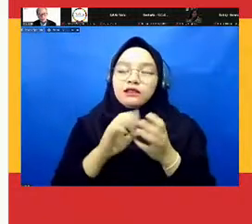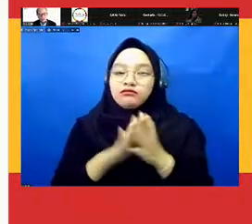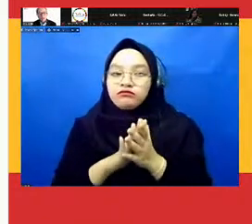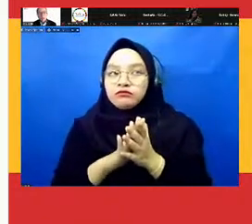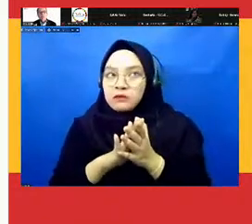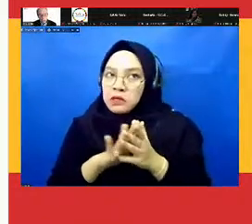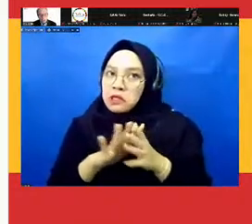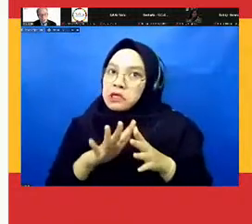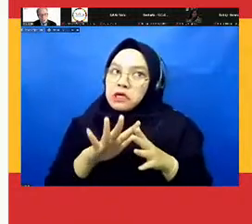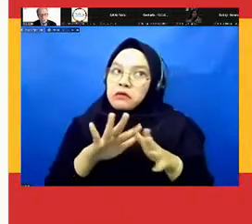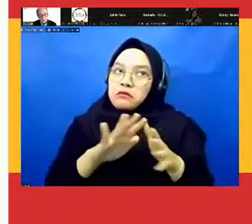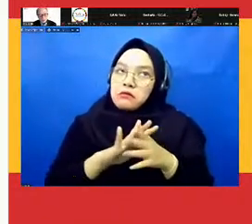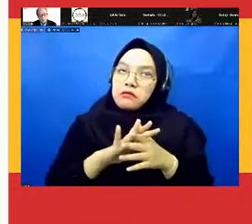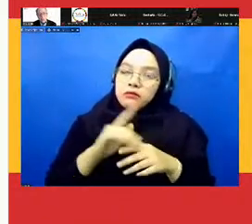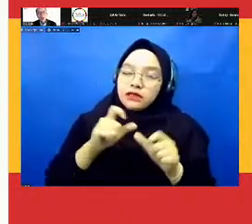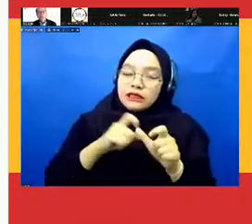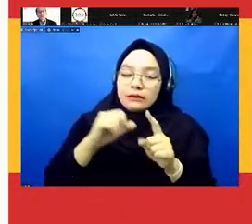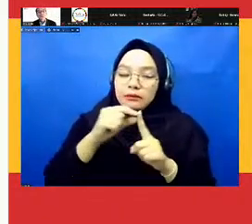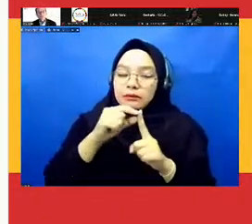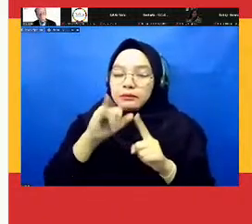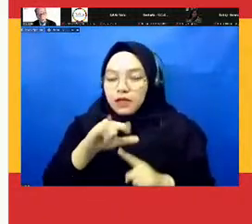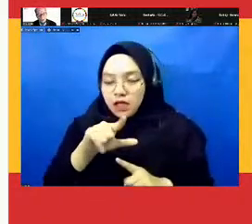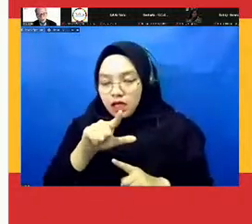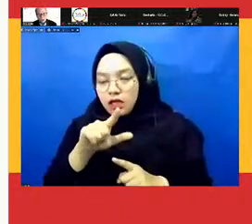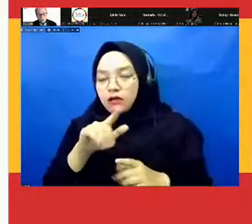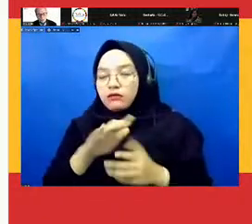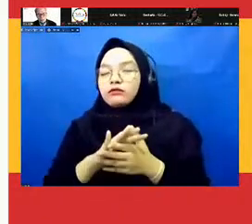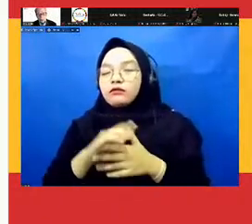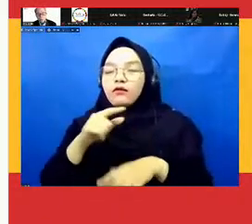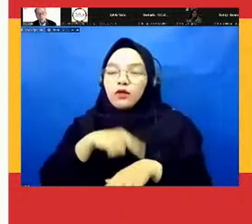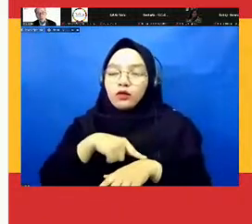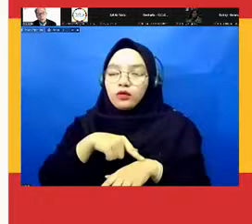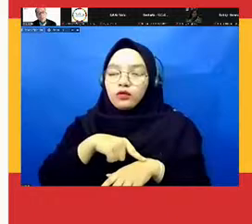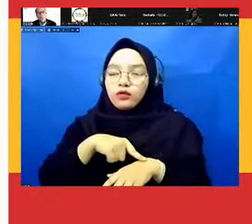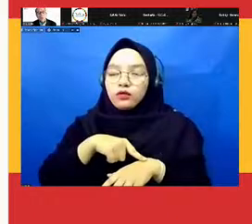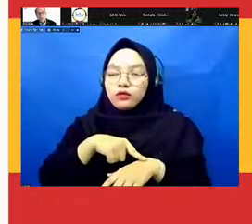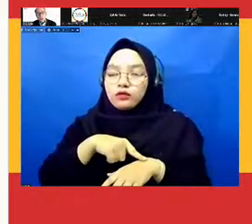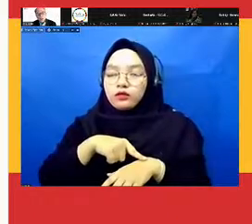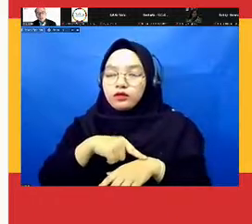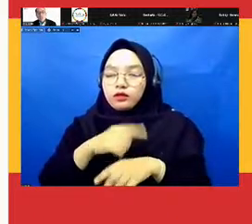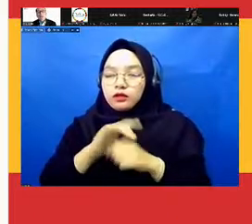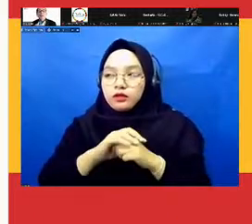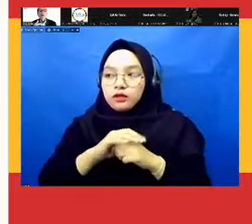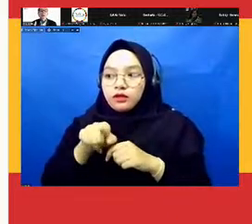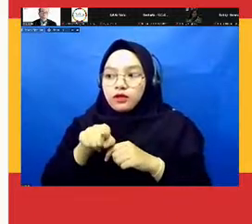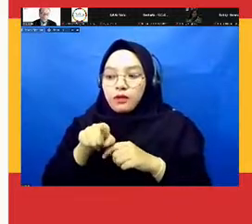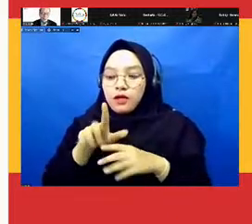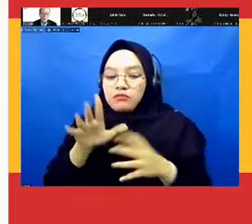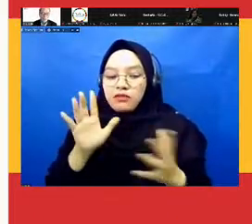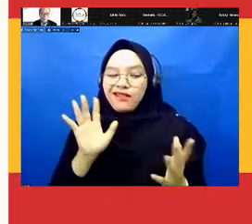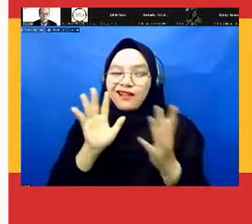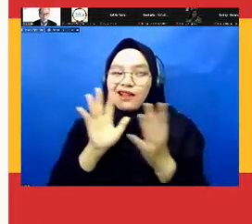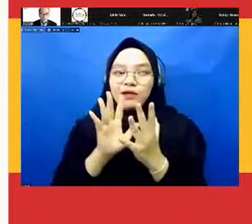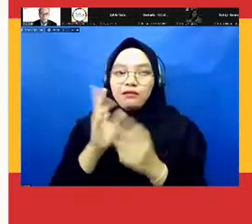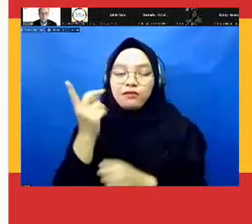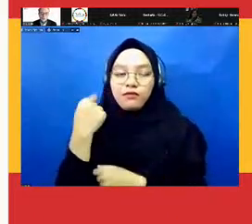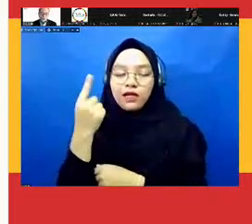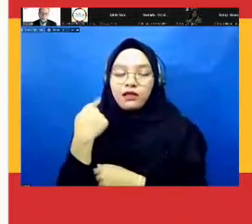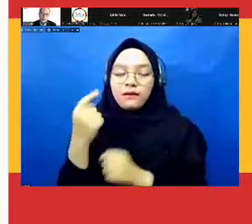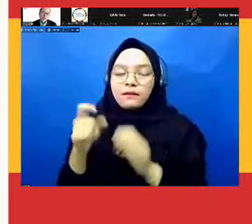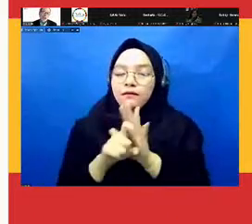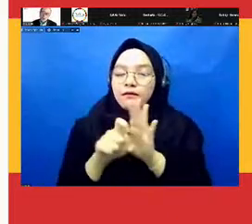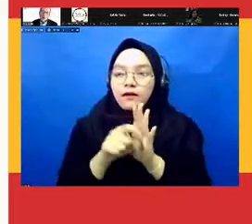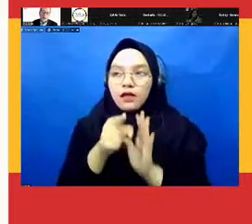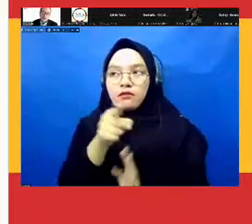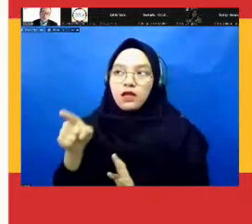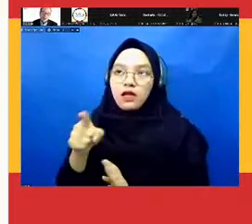officials protesting. They are good at protesting, but we are not good at collaborating. So